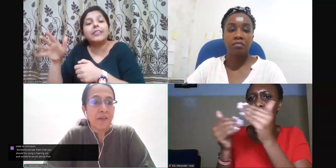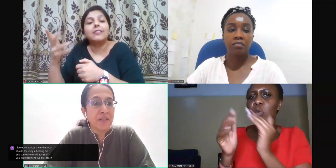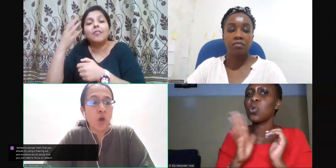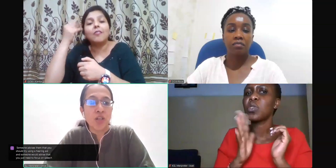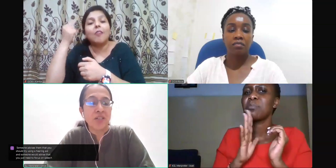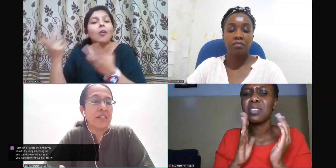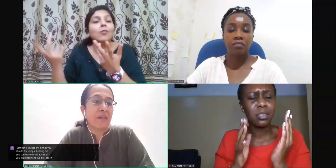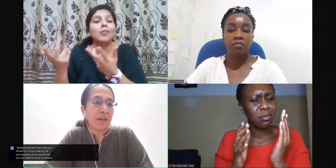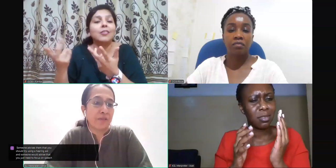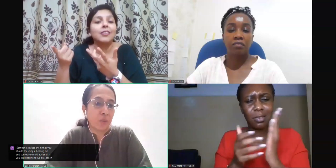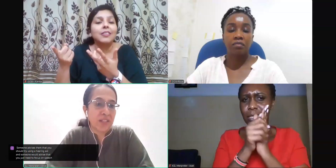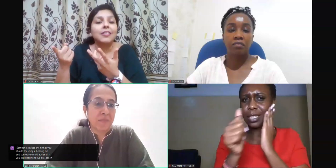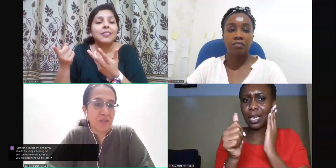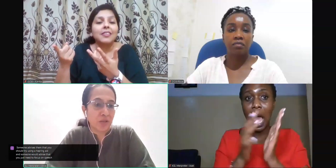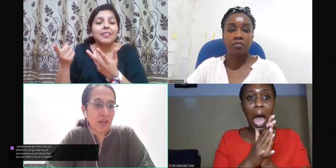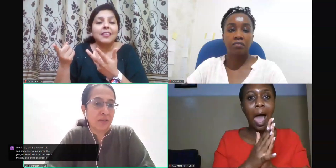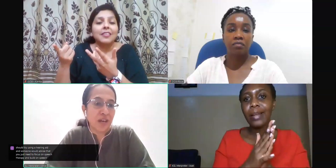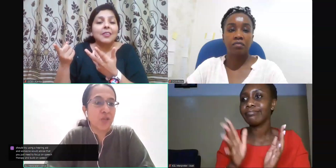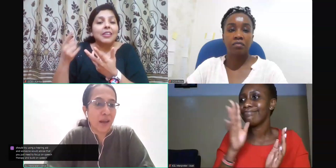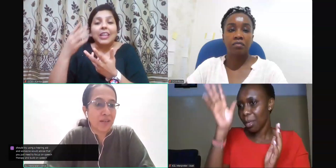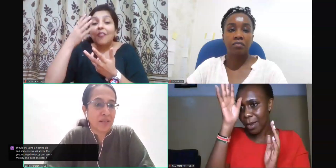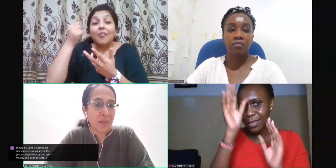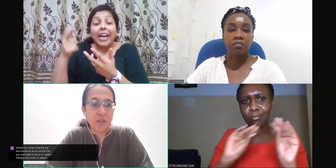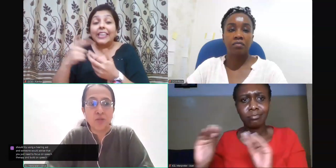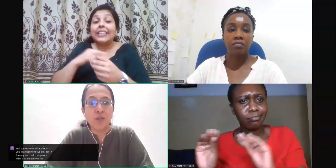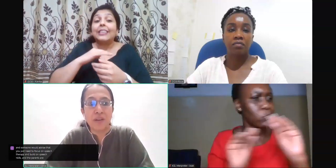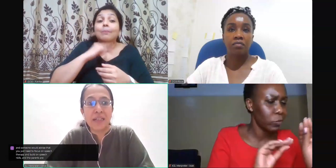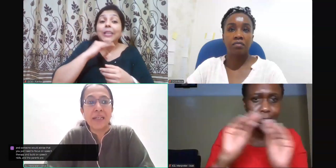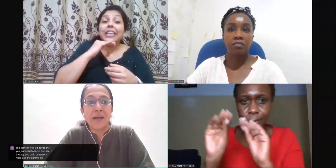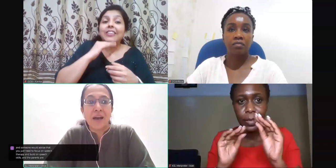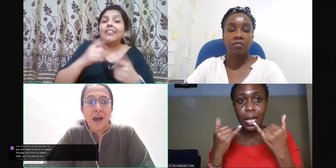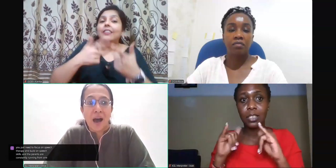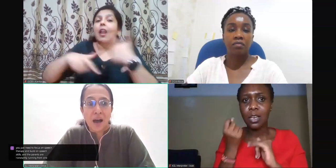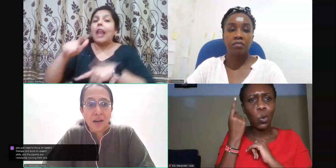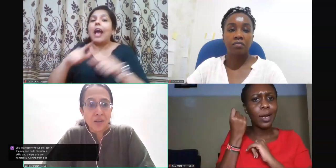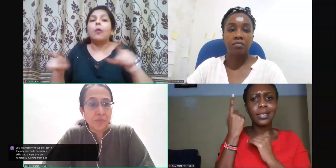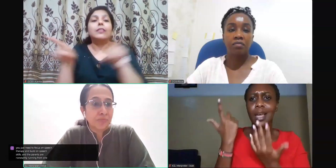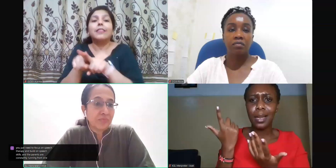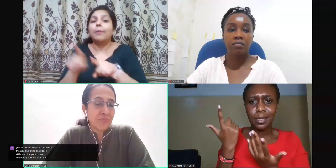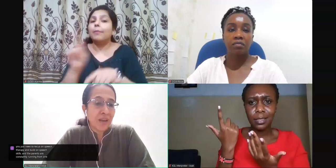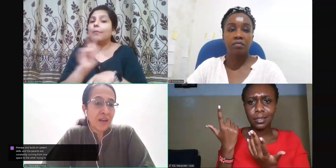And the parents are constantly running from one space to the other, trying to understand. But do they really